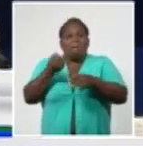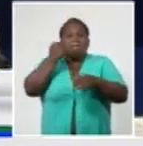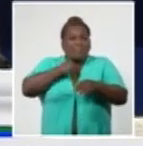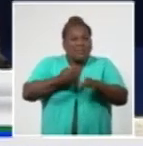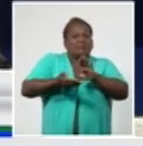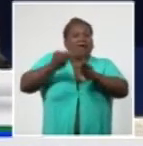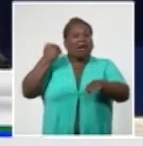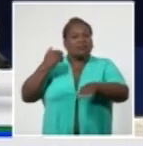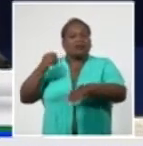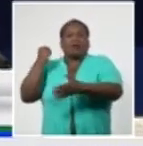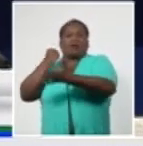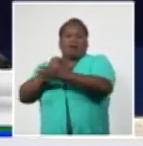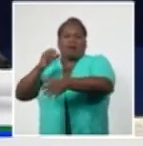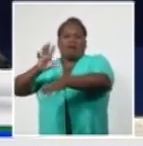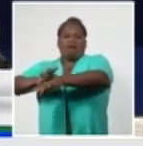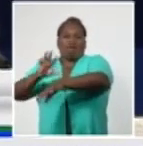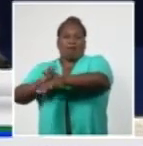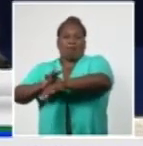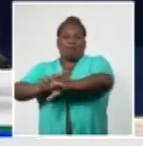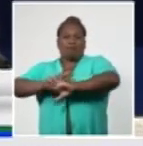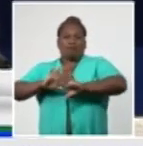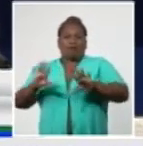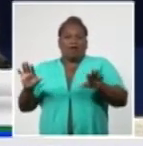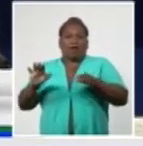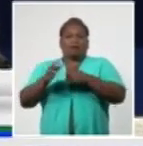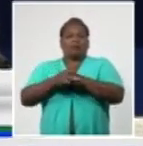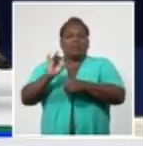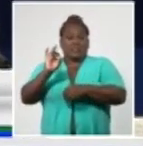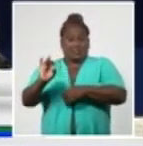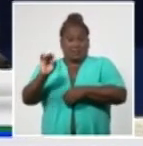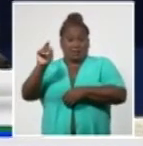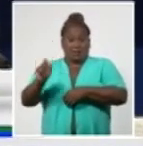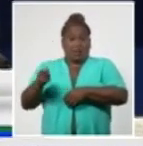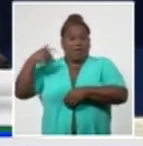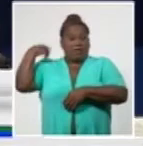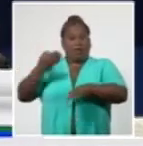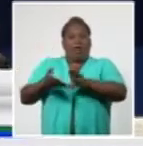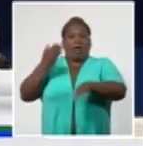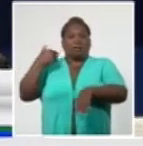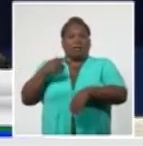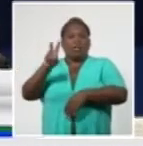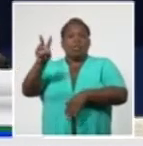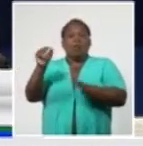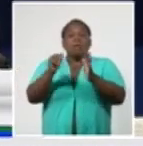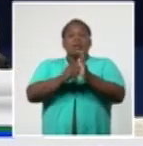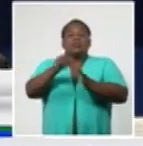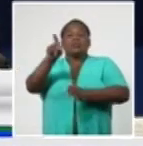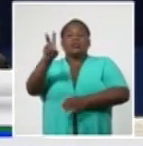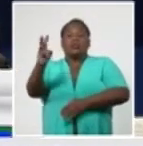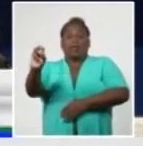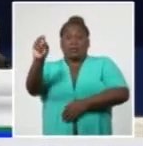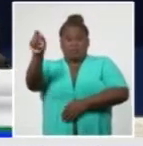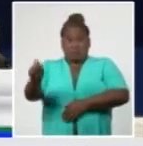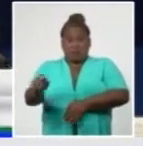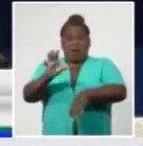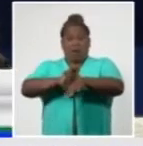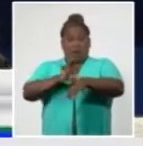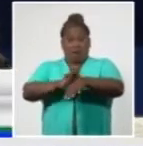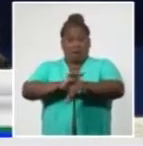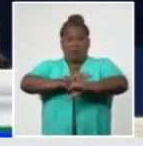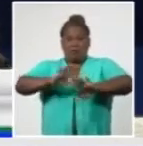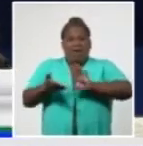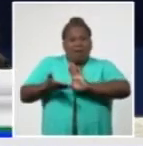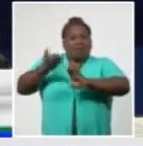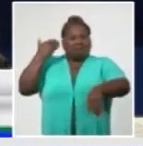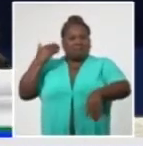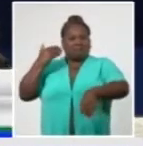the discharge confirmed case is very positive. We had 7 discharges versus 1